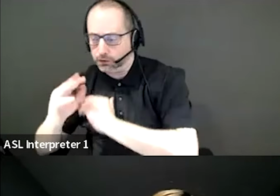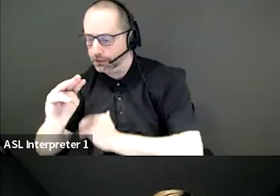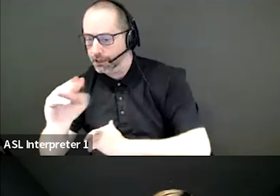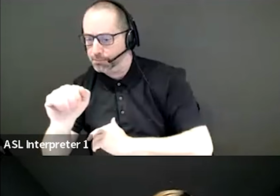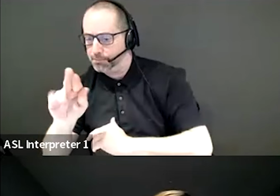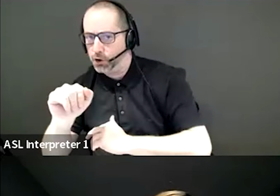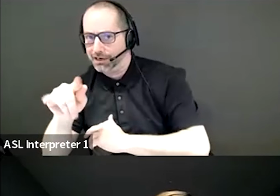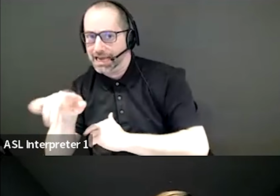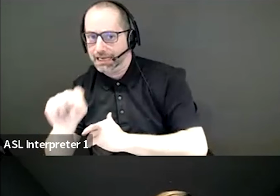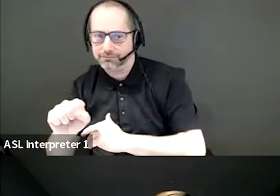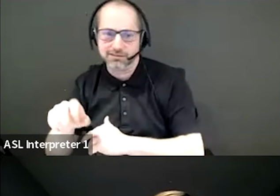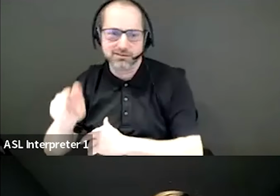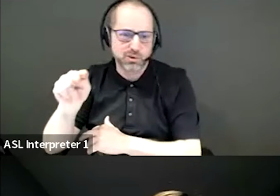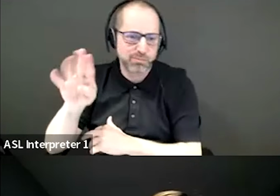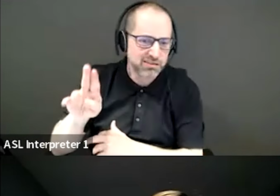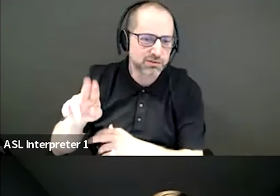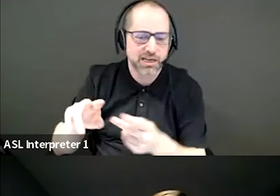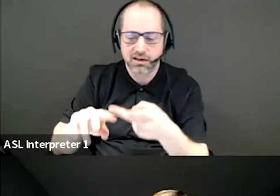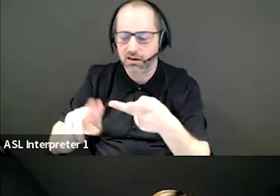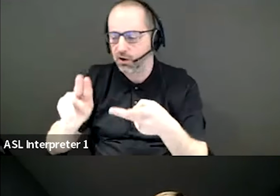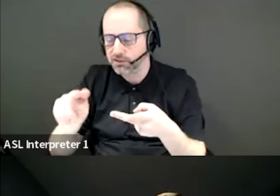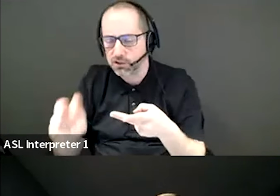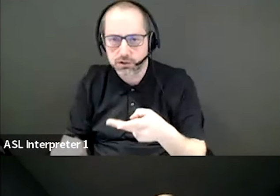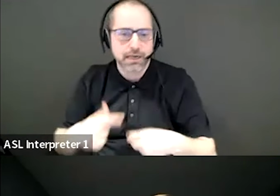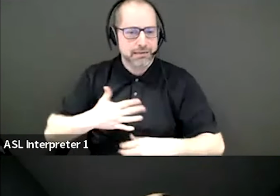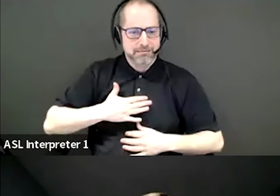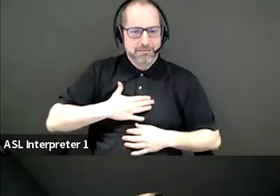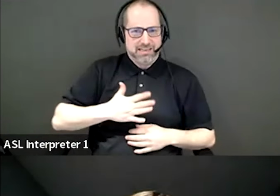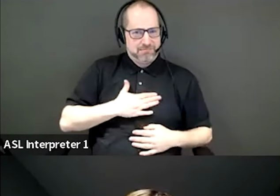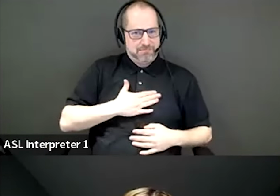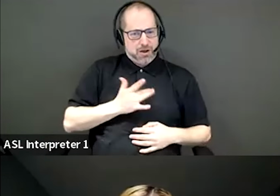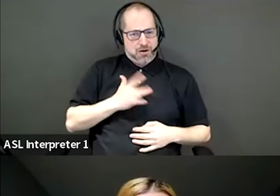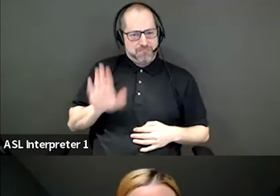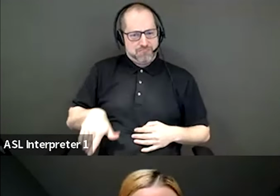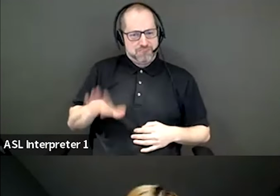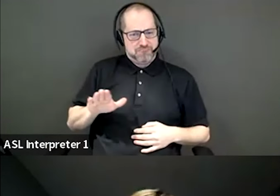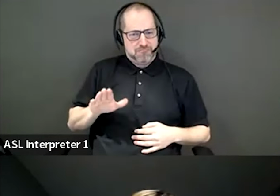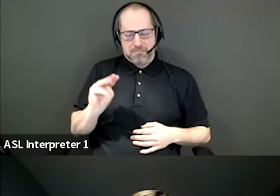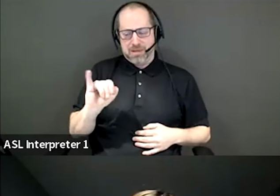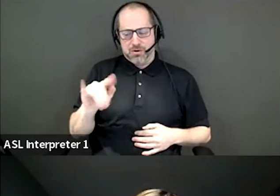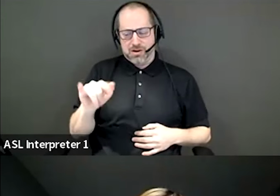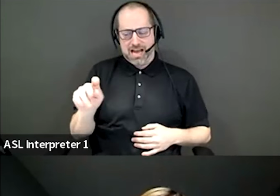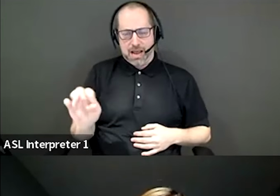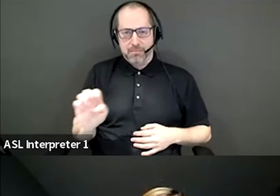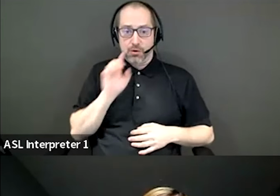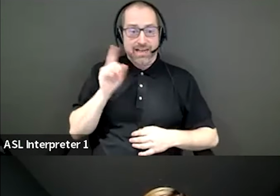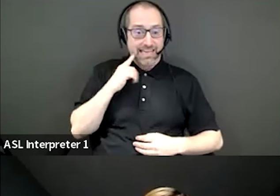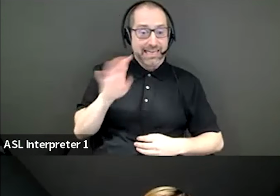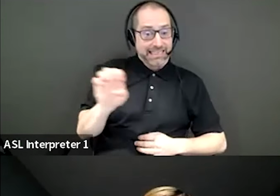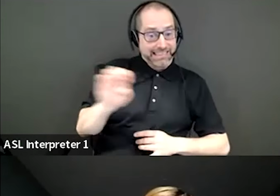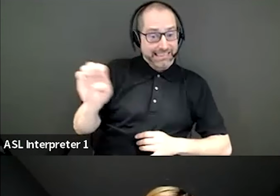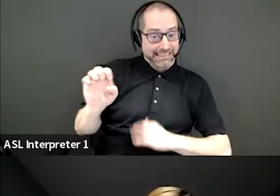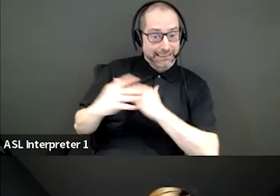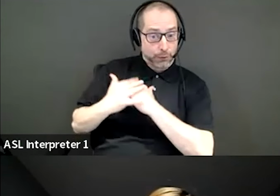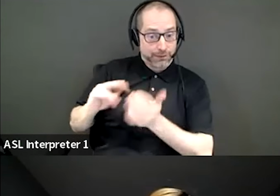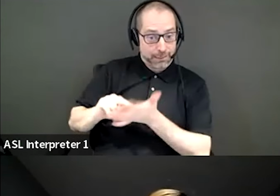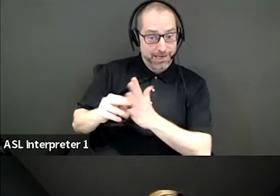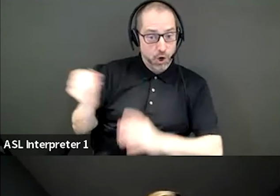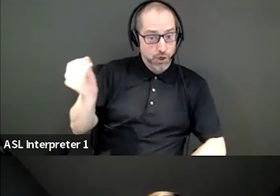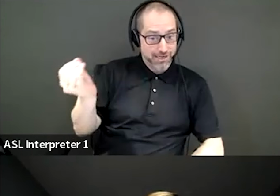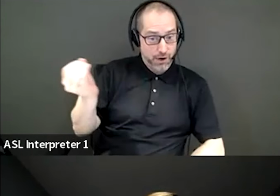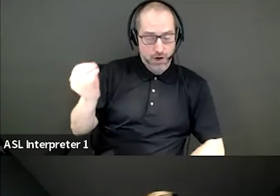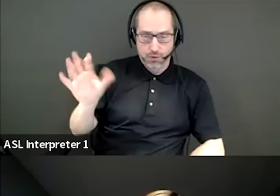vice versa. So I'm a Maritimer by heart. So when I think East Coast, I'm like, it's not Ontario. I love y'all, but